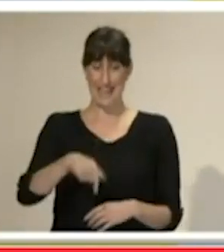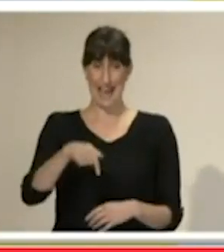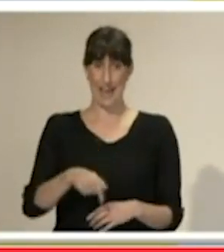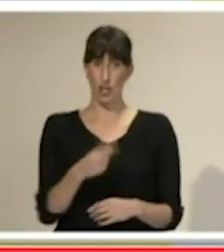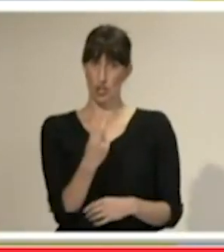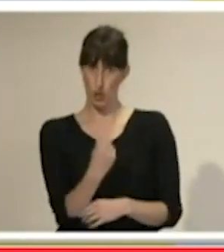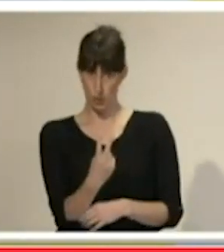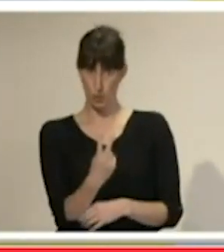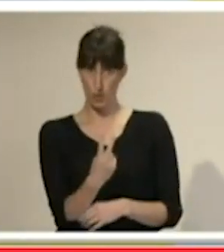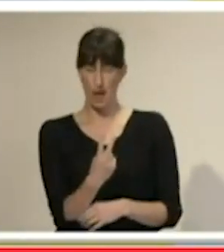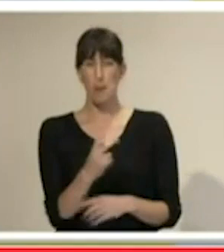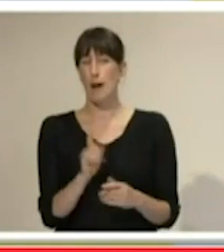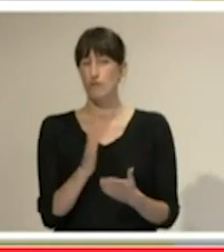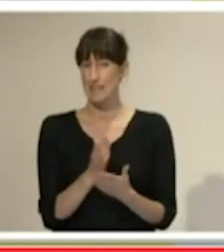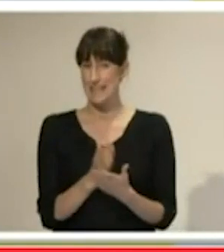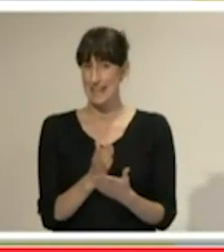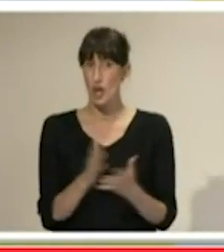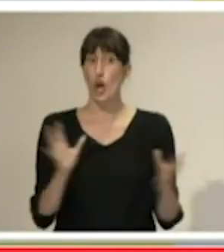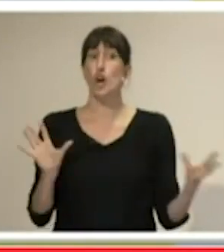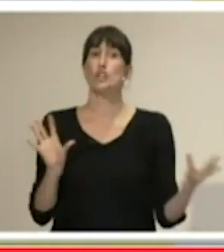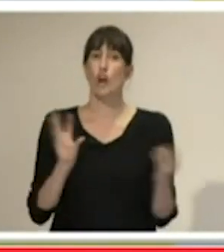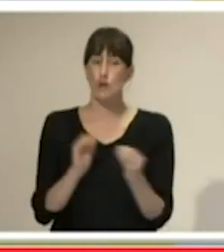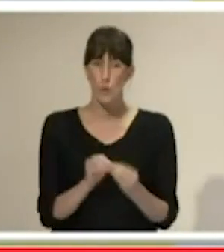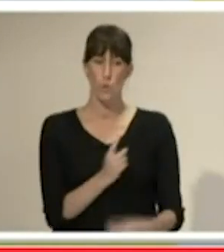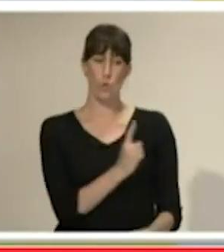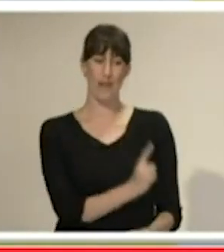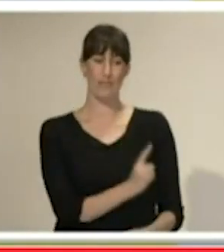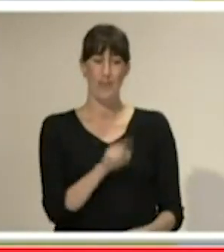2 cases, our new total confirmed cases is